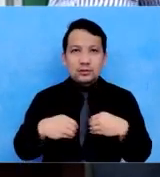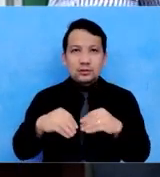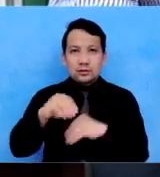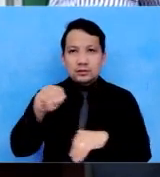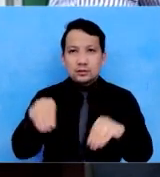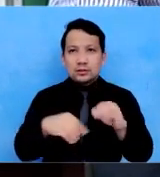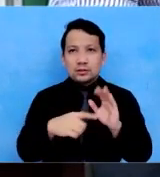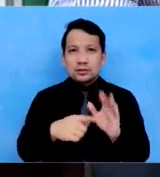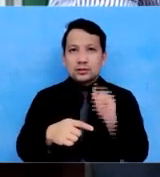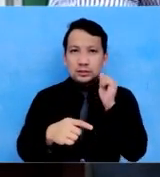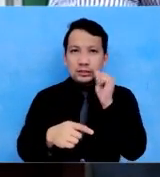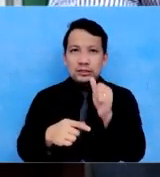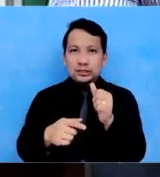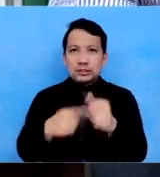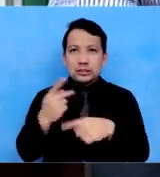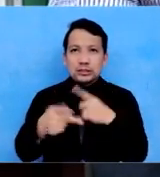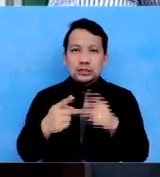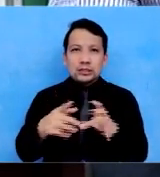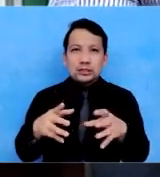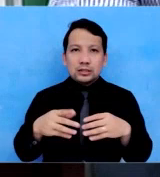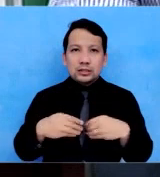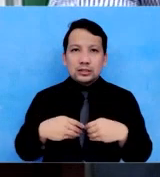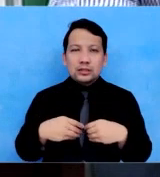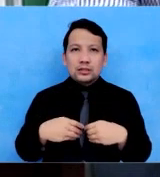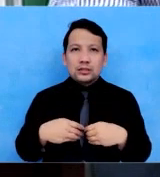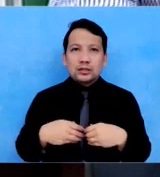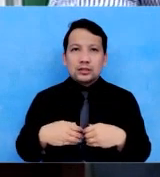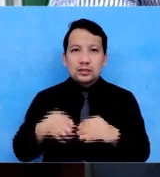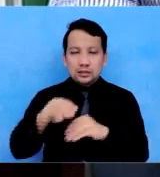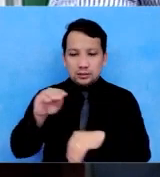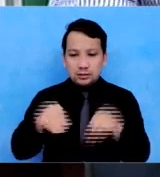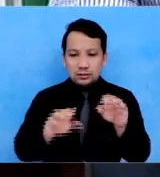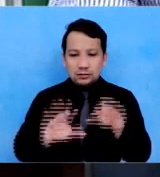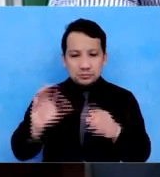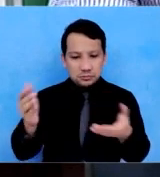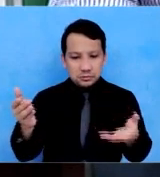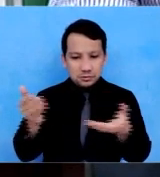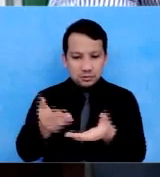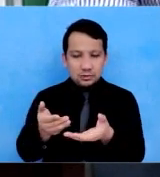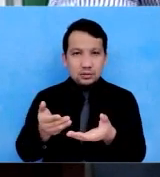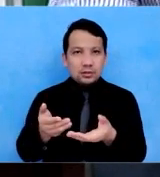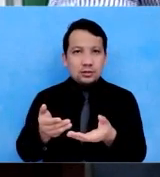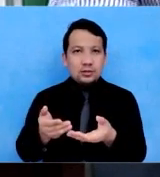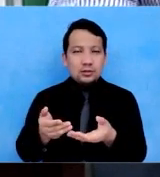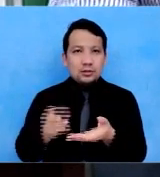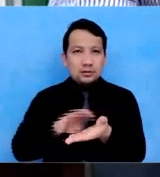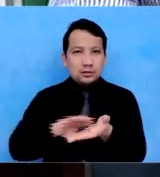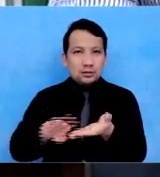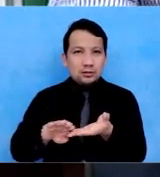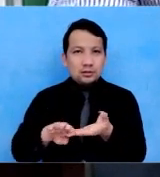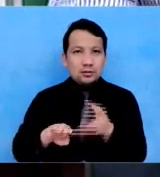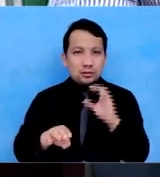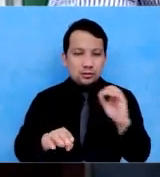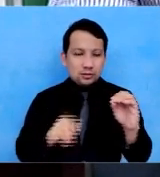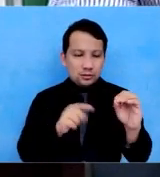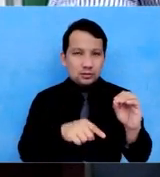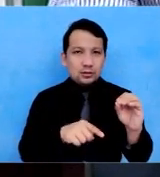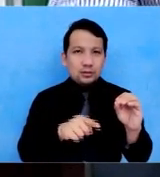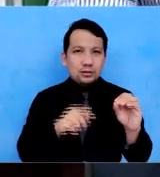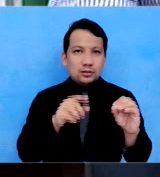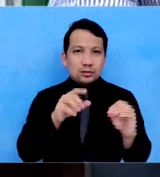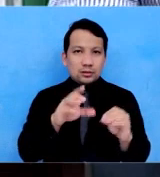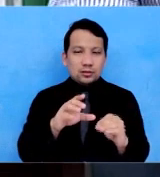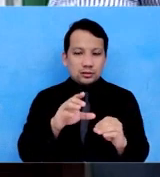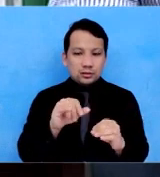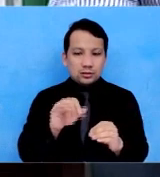lady would be so kind to accept a amendment to her amendment where we leave perhaps rather than a zero balance of the